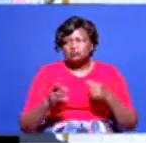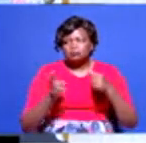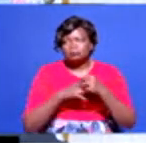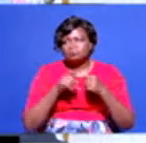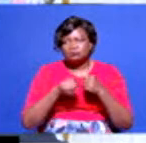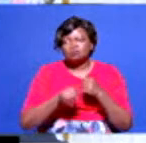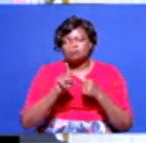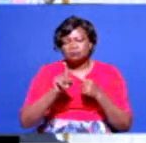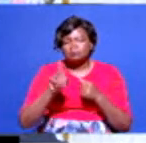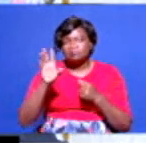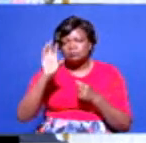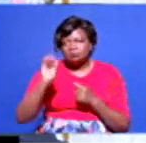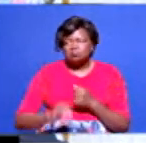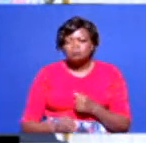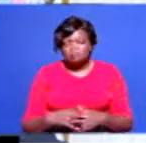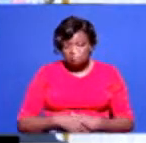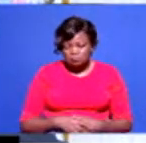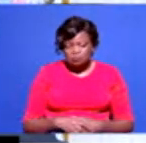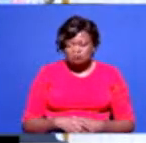7.1%.